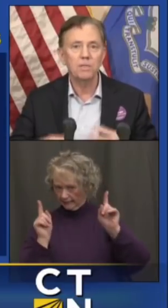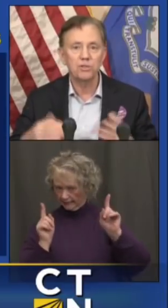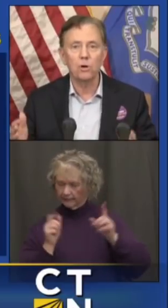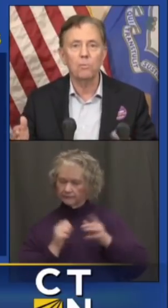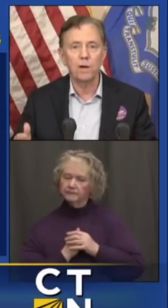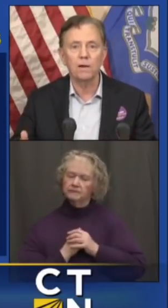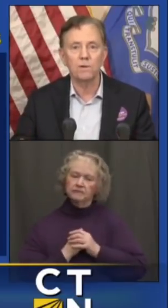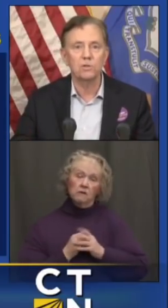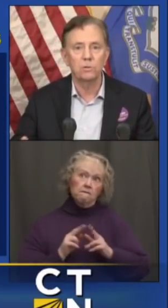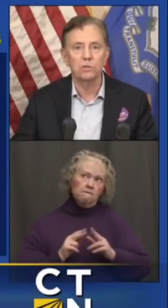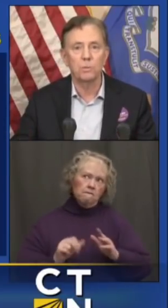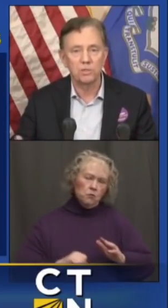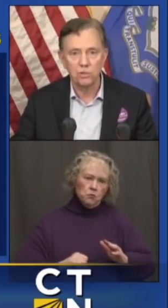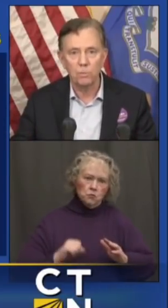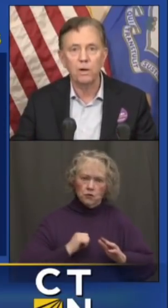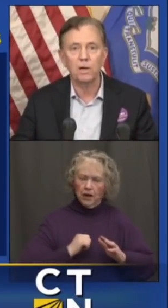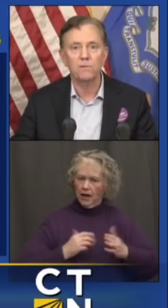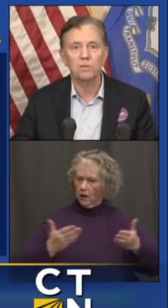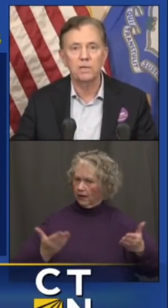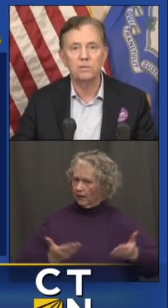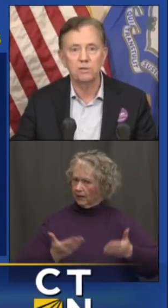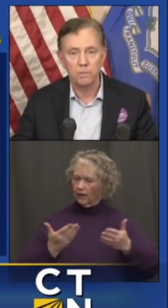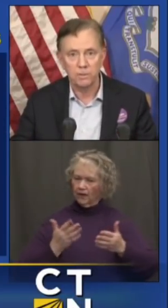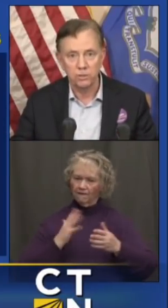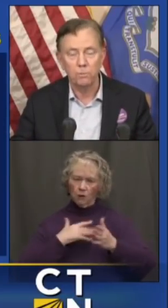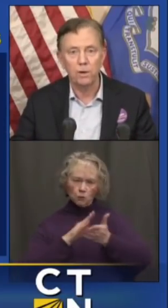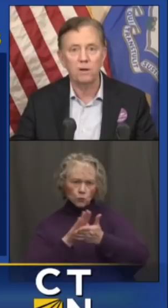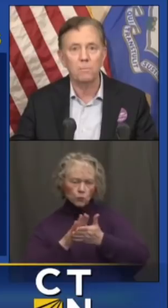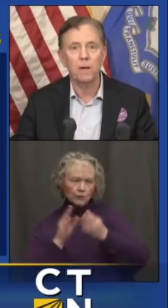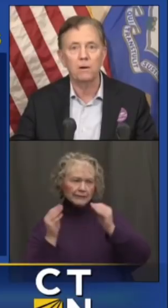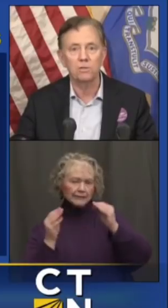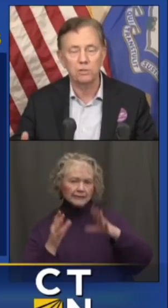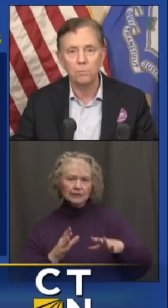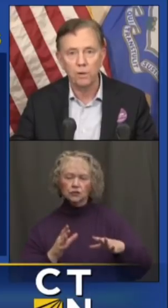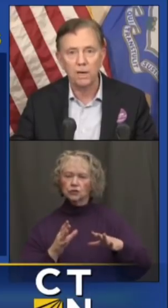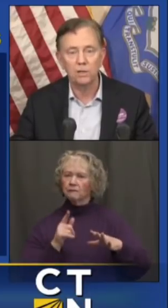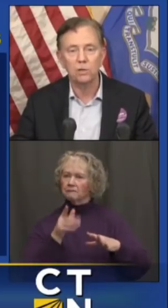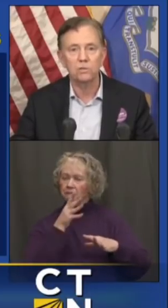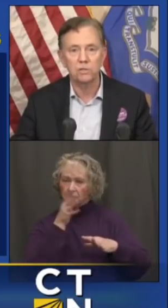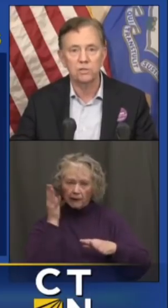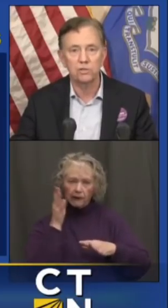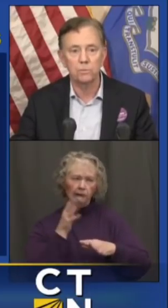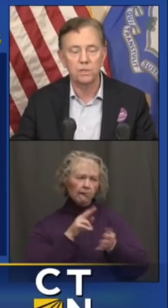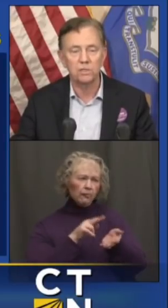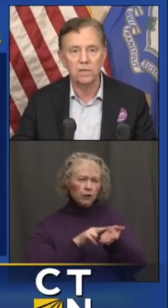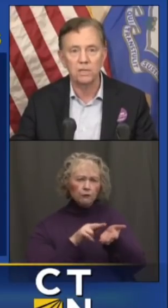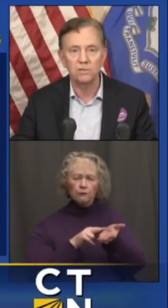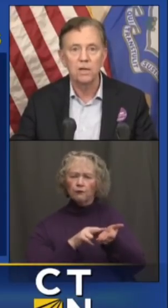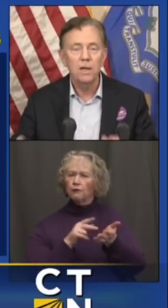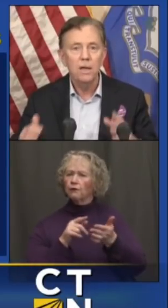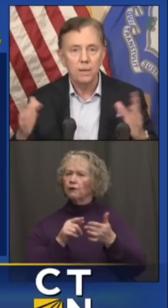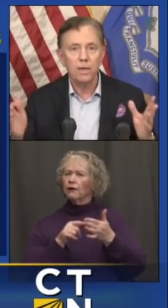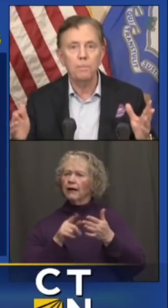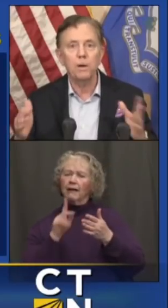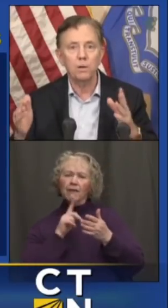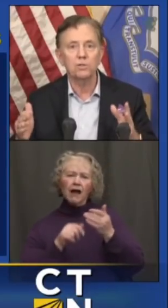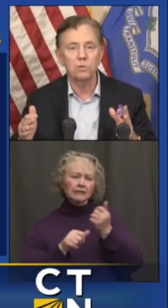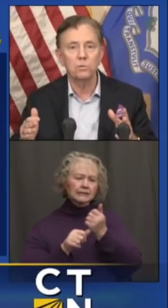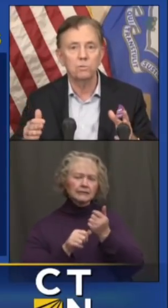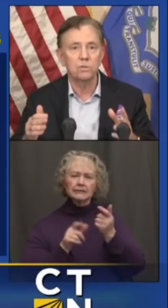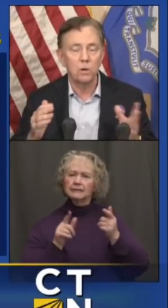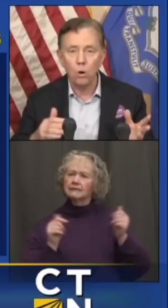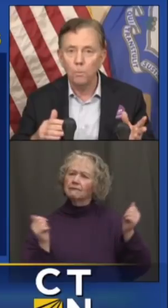Finally, I just wanted to tell you a little bit more about the schools, because that's all part of the trend lines that are headed in a better